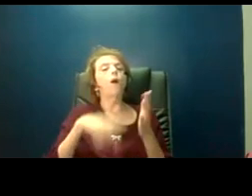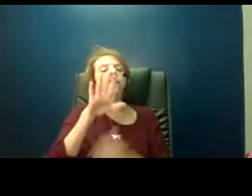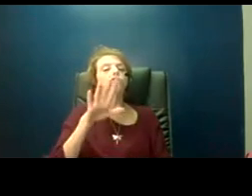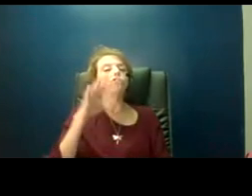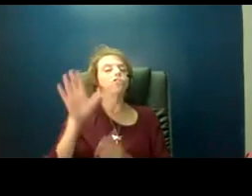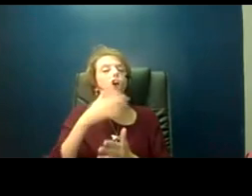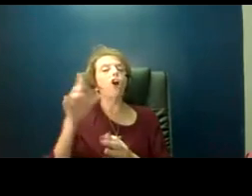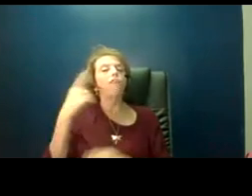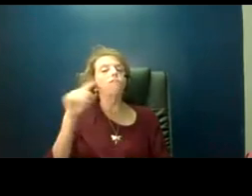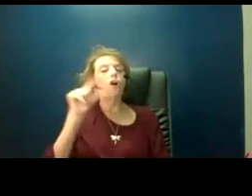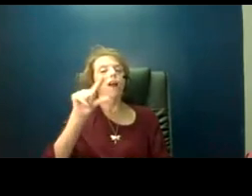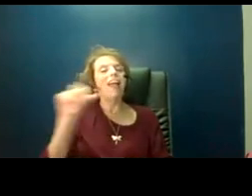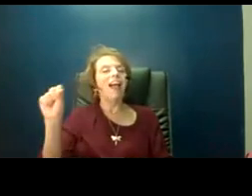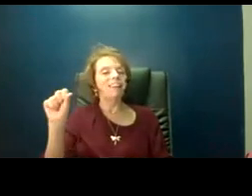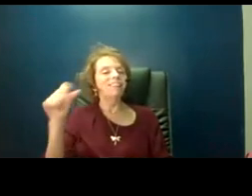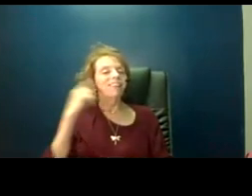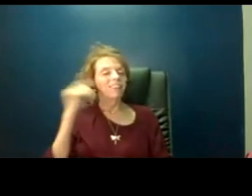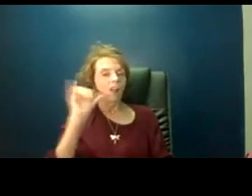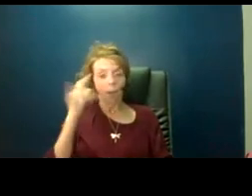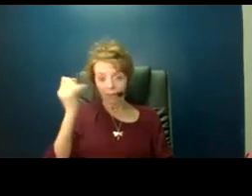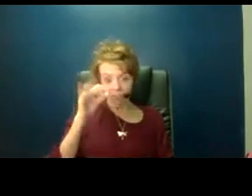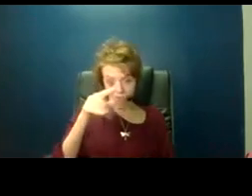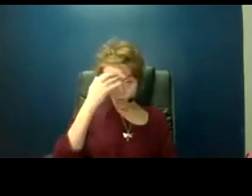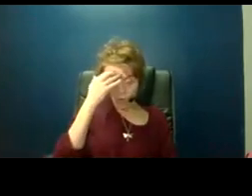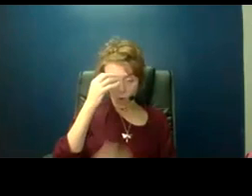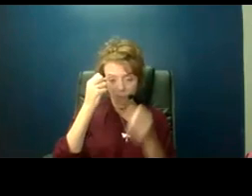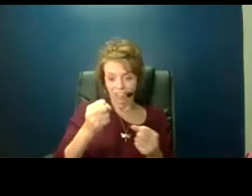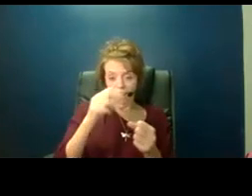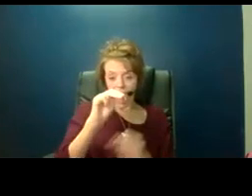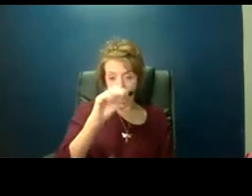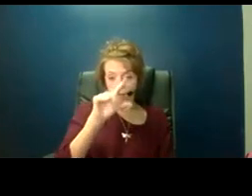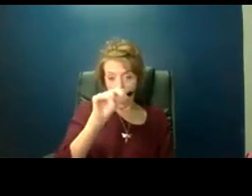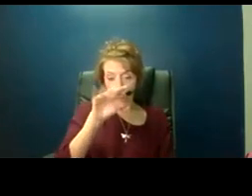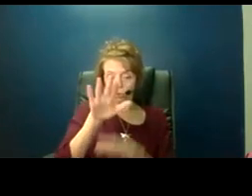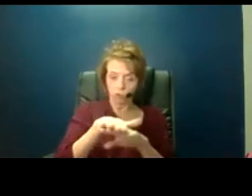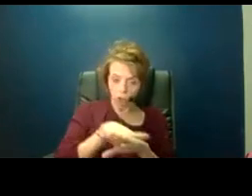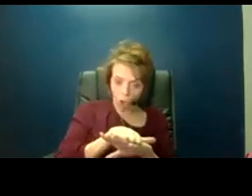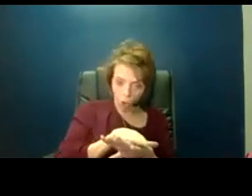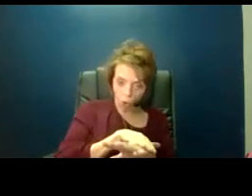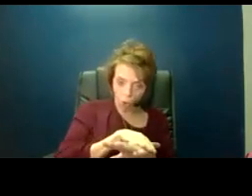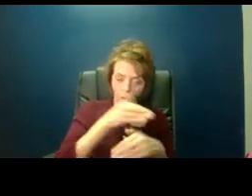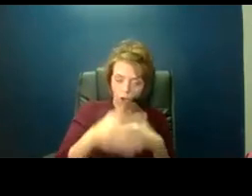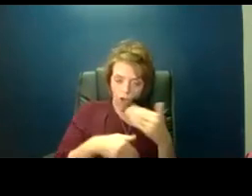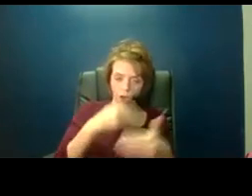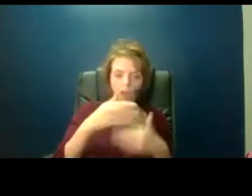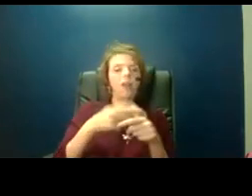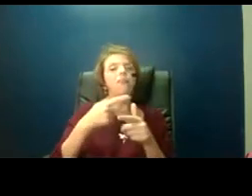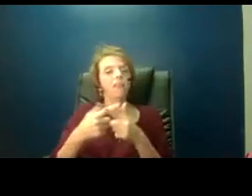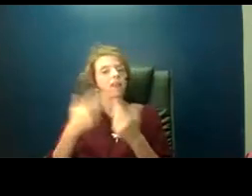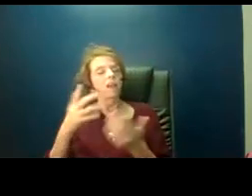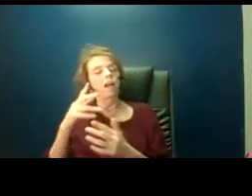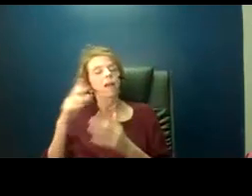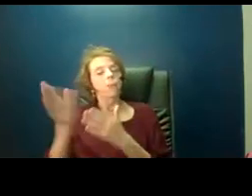like? Because if you know a solid molecule moves slower than a gas molecule, then wouldn't the tempo